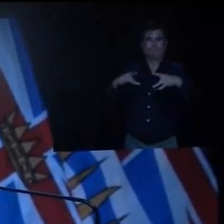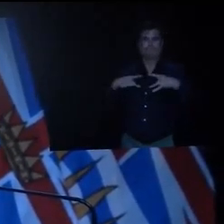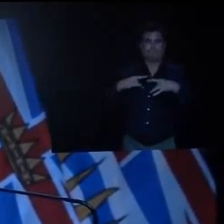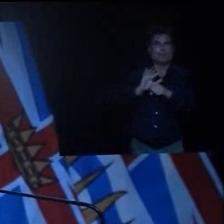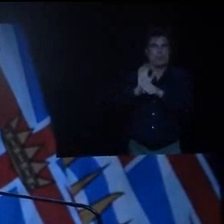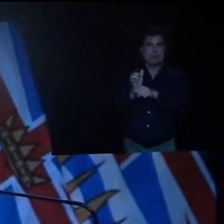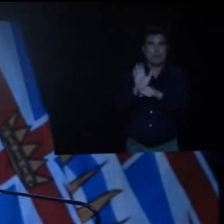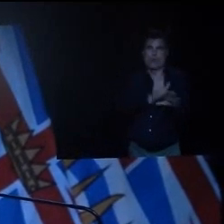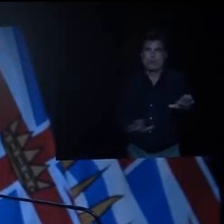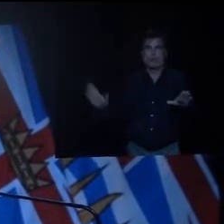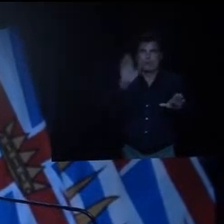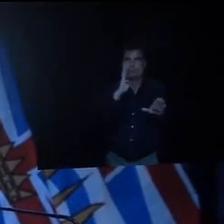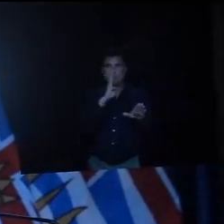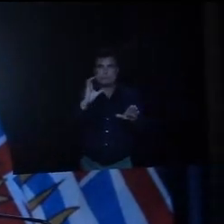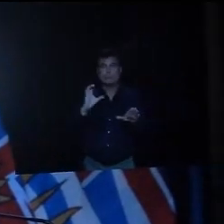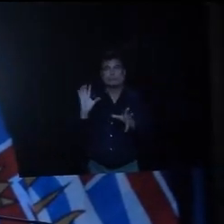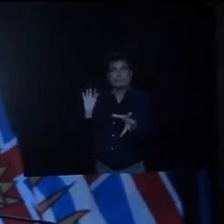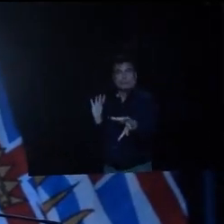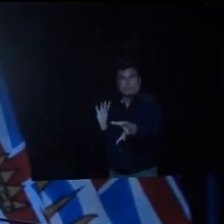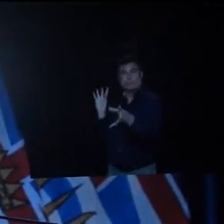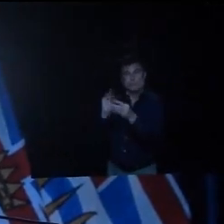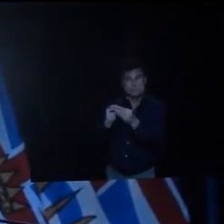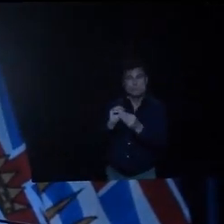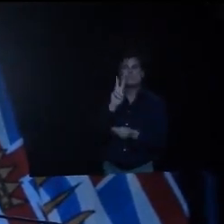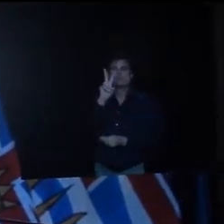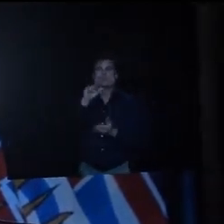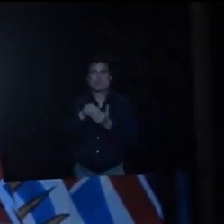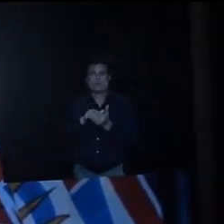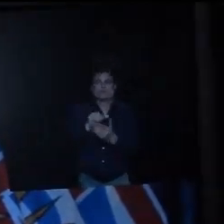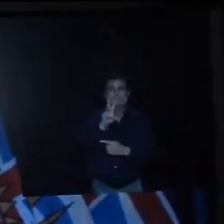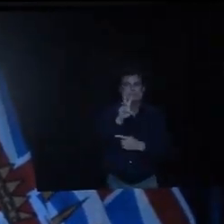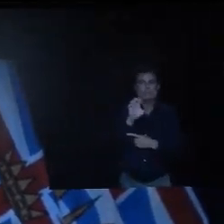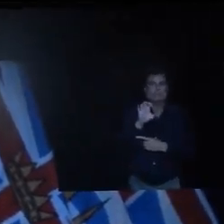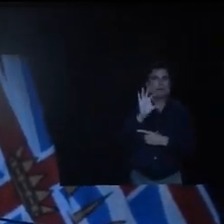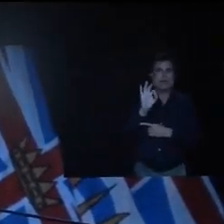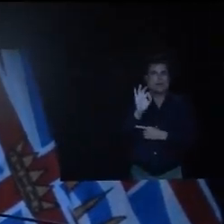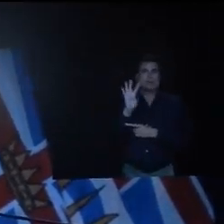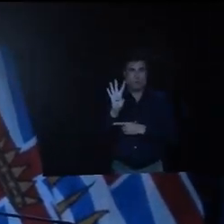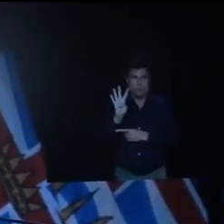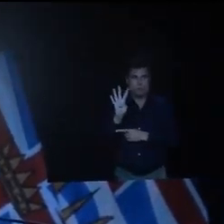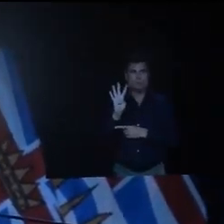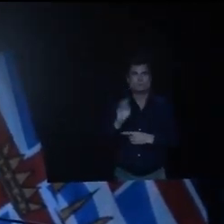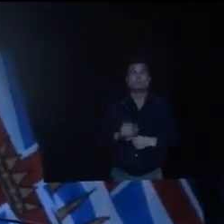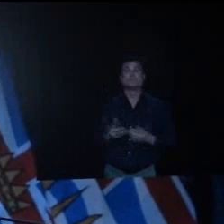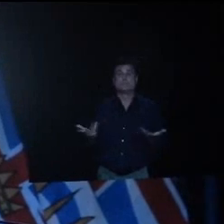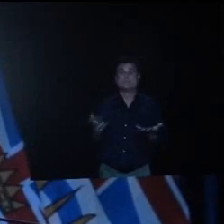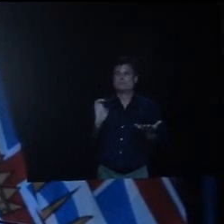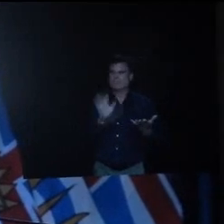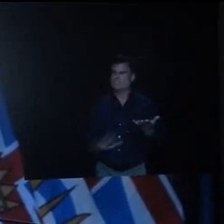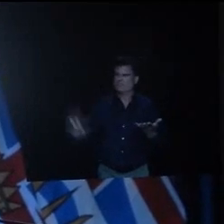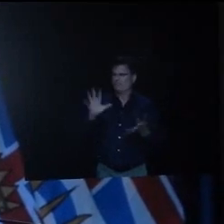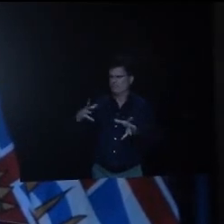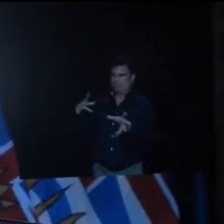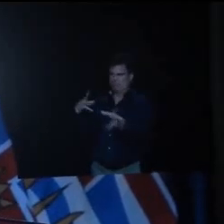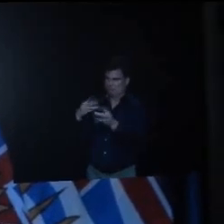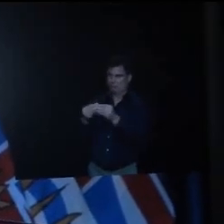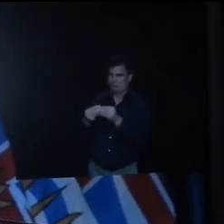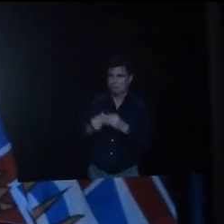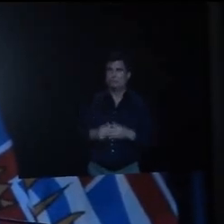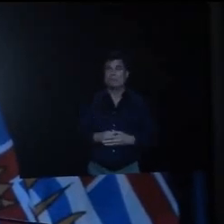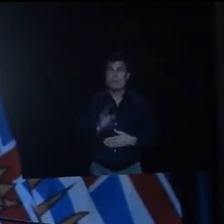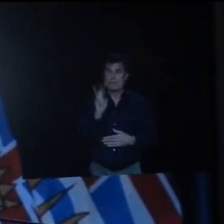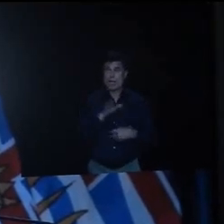COVID in British Columbia, bringing our total to 2,694 people. The point of this is to look at her demure.